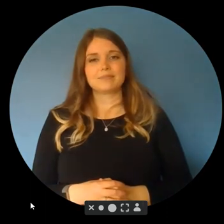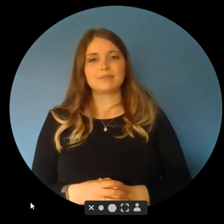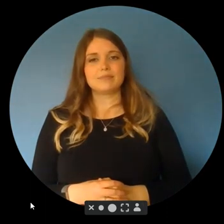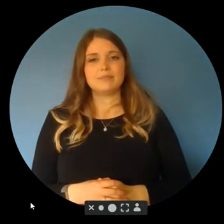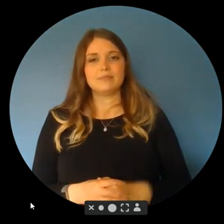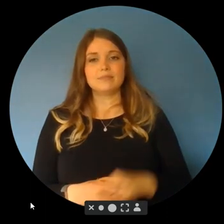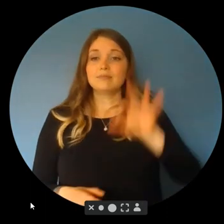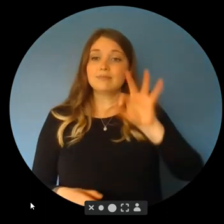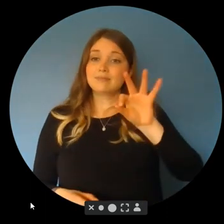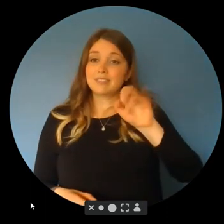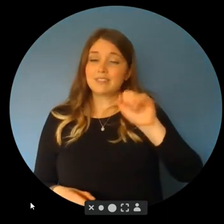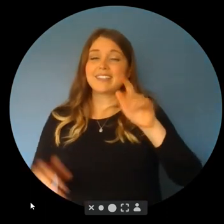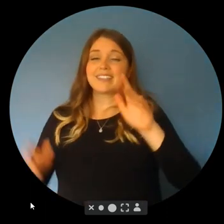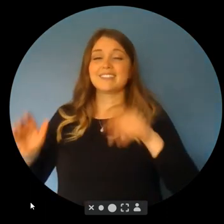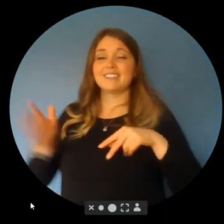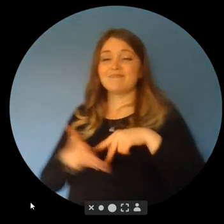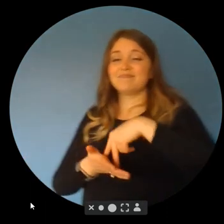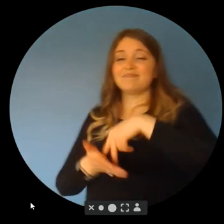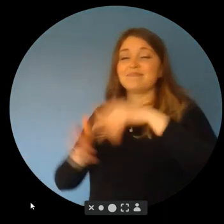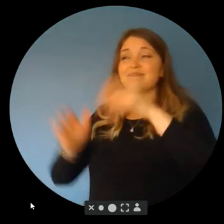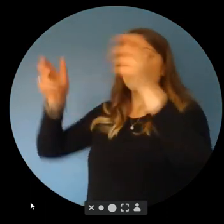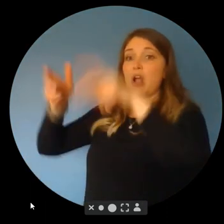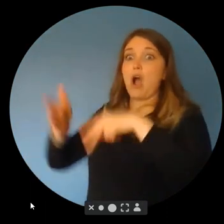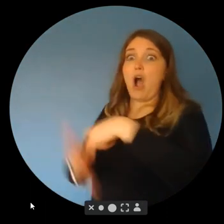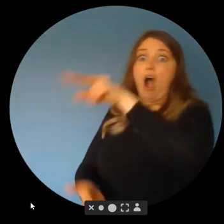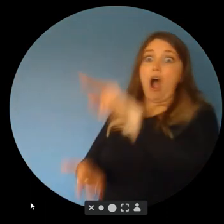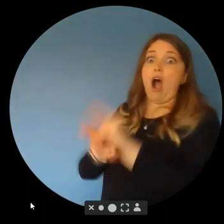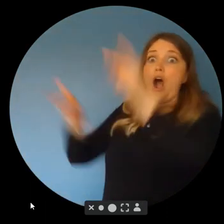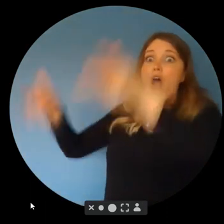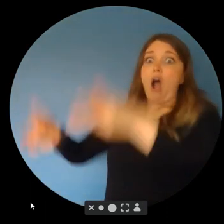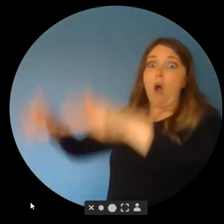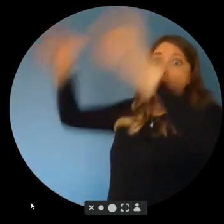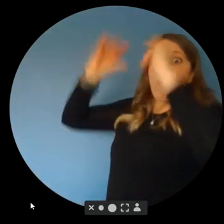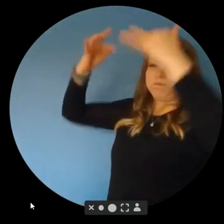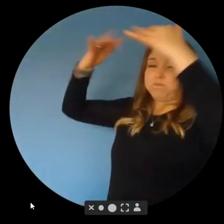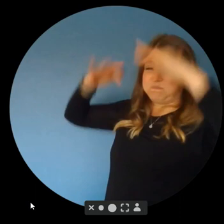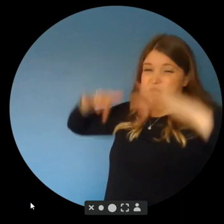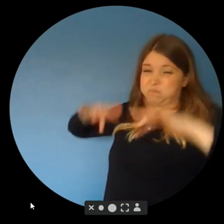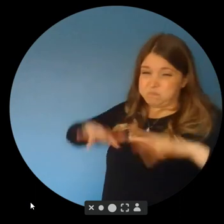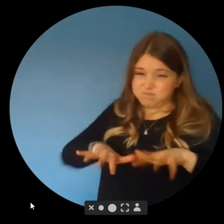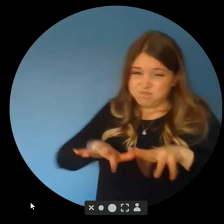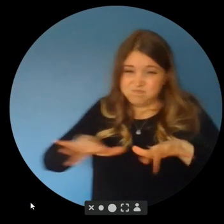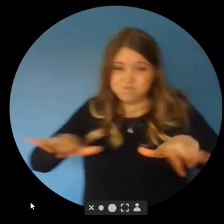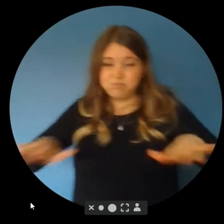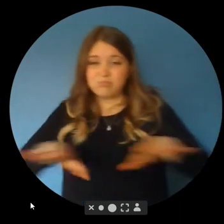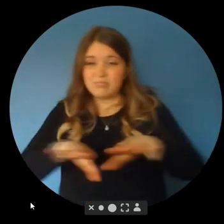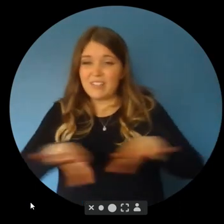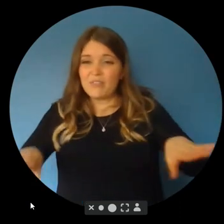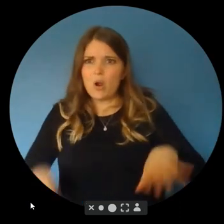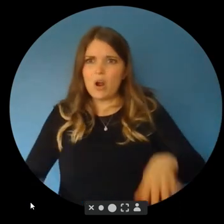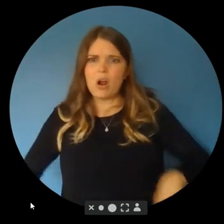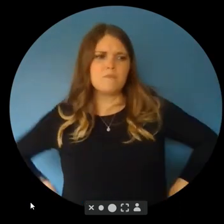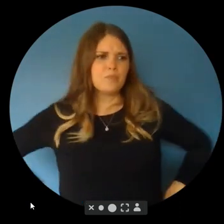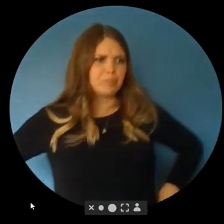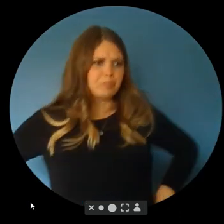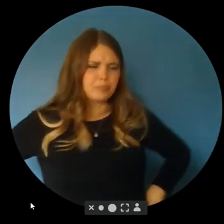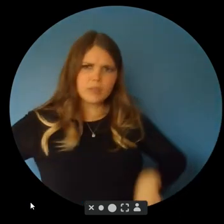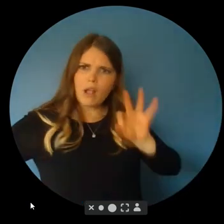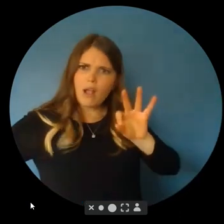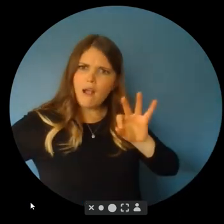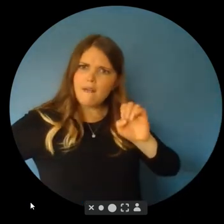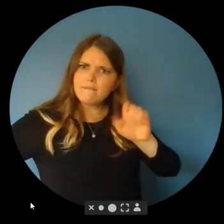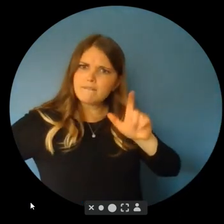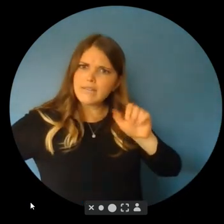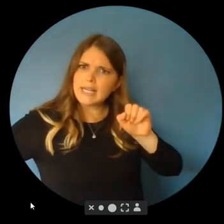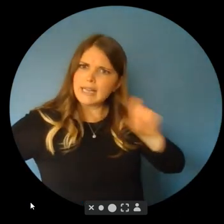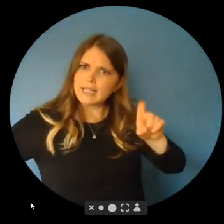Felix slipped and the cocoa wheat scattered all across the floor. Felix, yelled his mom, you should have